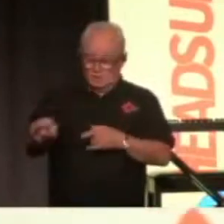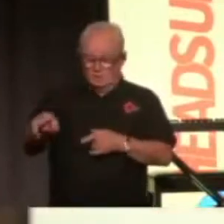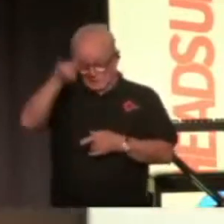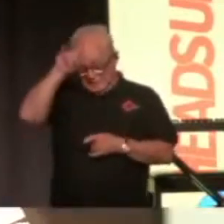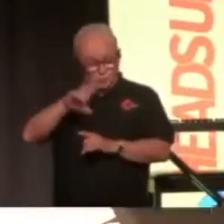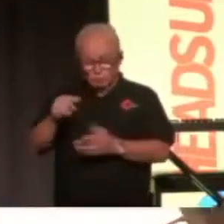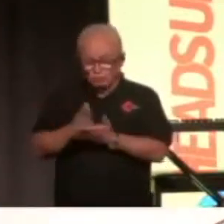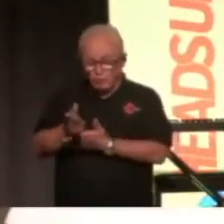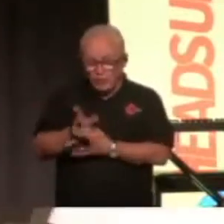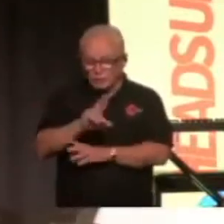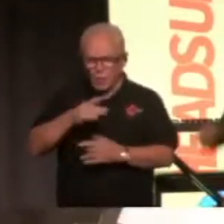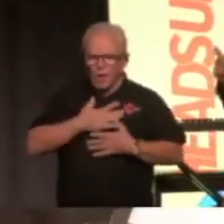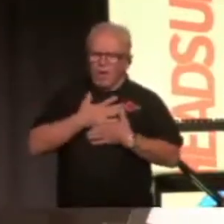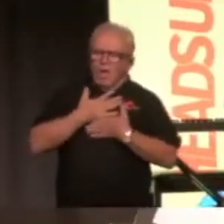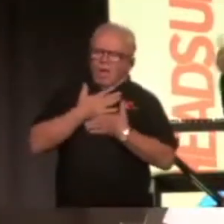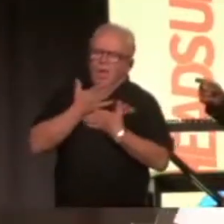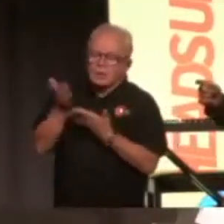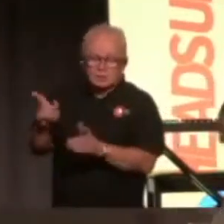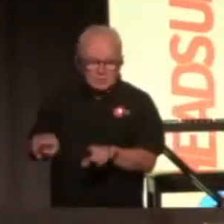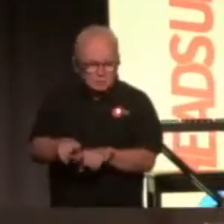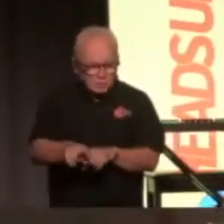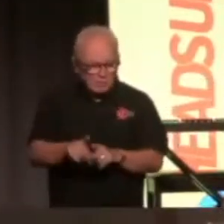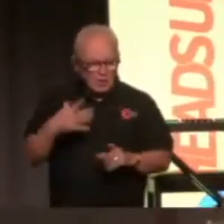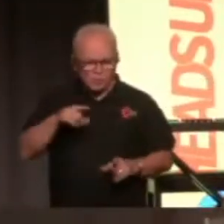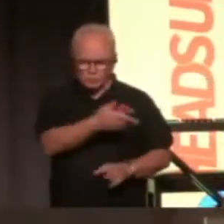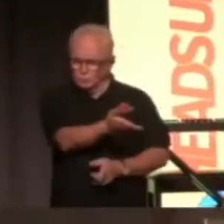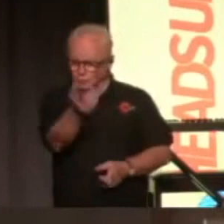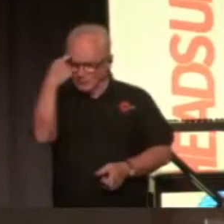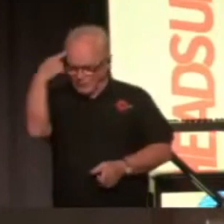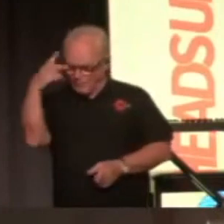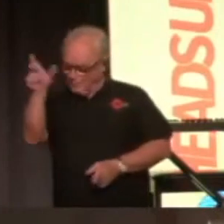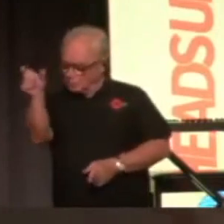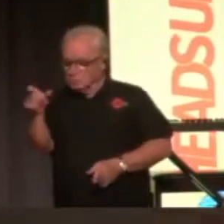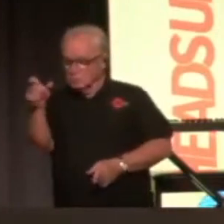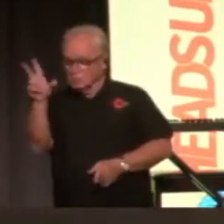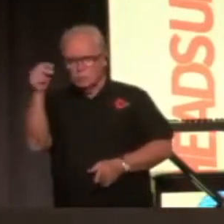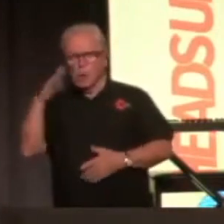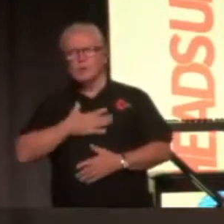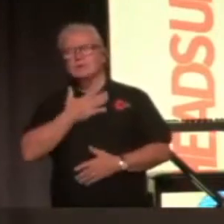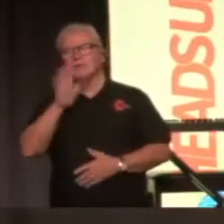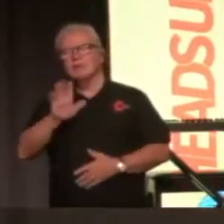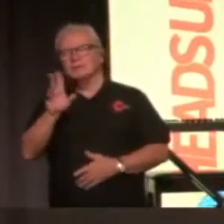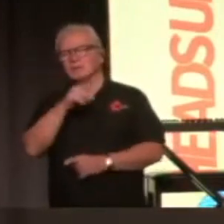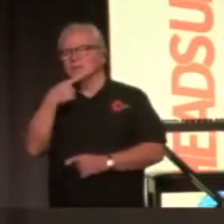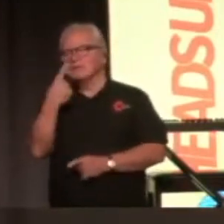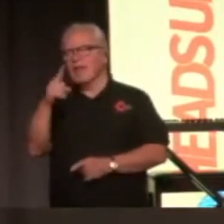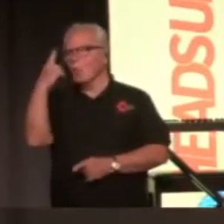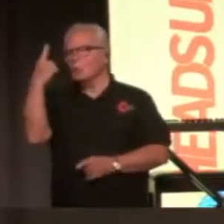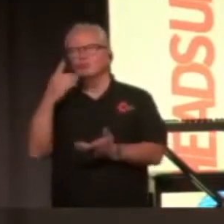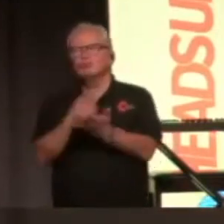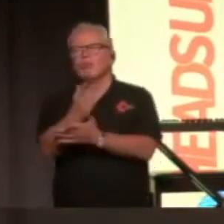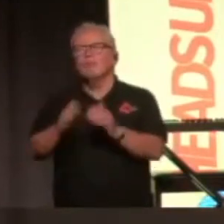he has no compassion. Now, I want you to think of a person that has no compassion and doesn't tell one